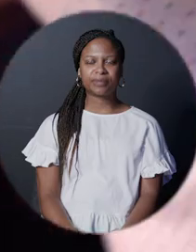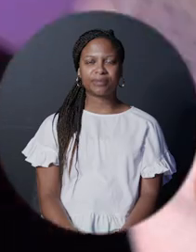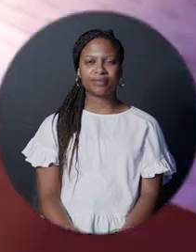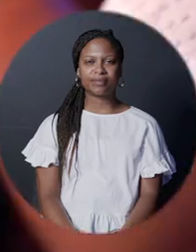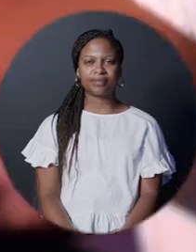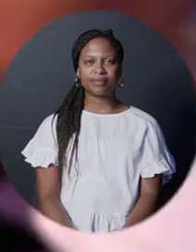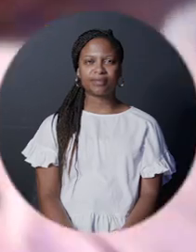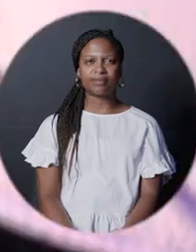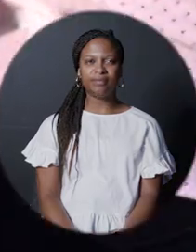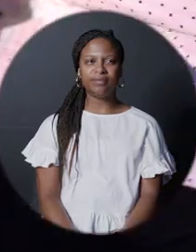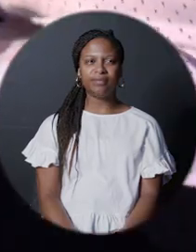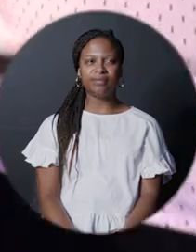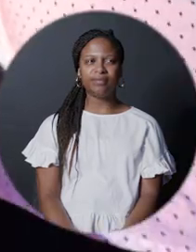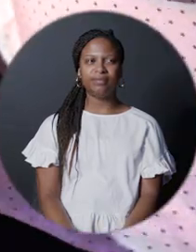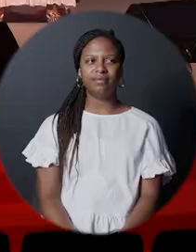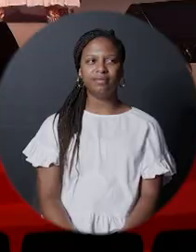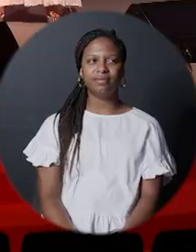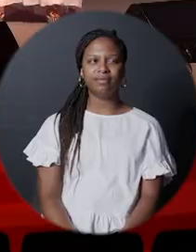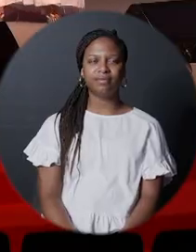Great is thy faithfulness.